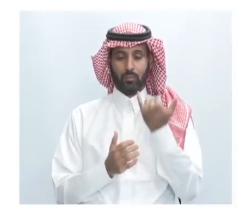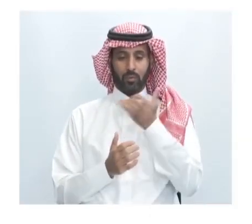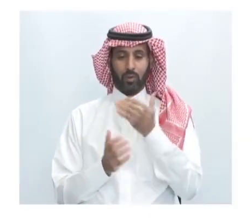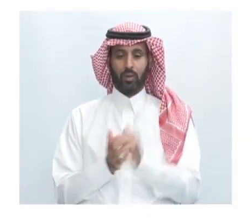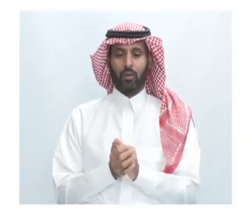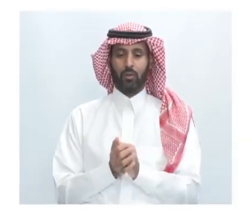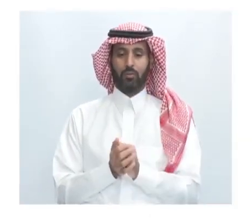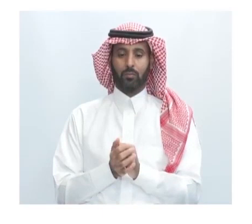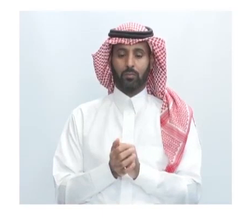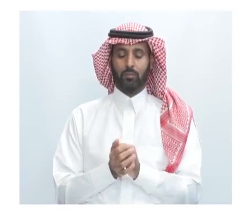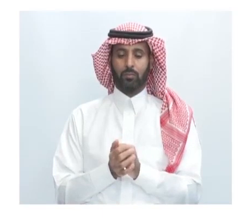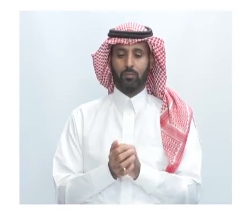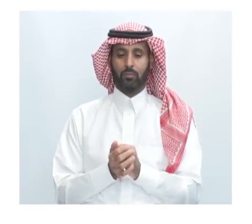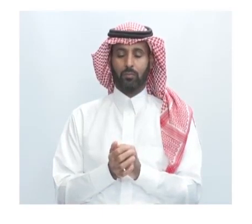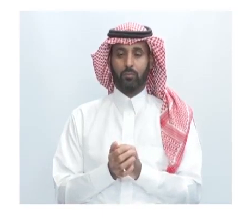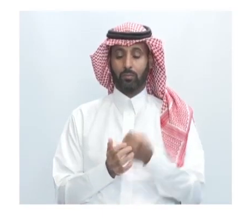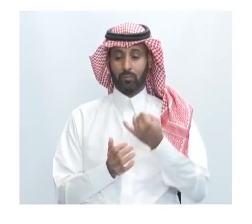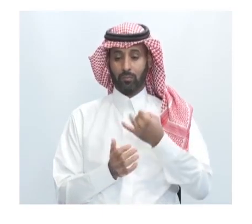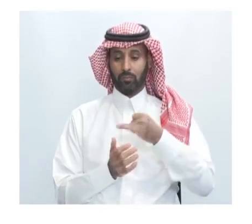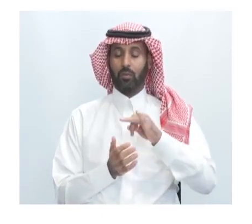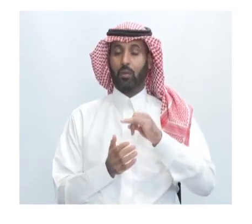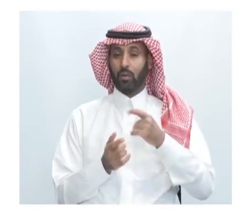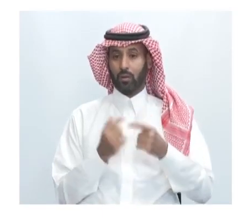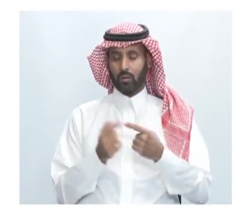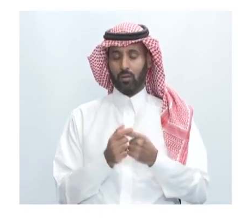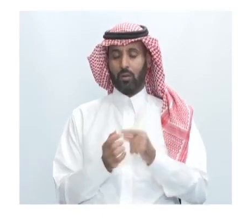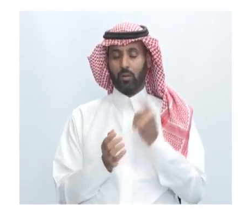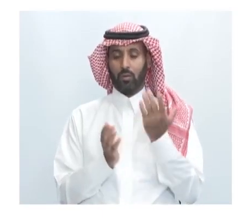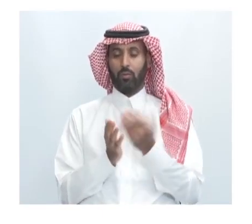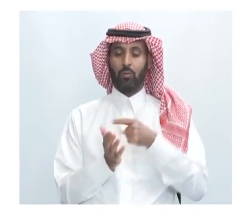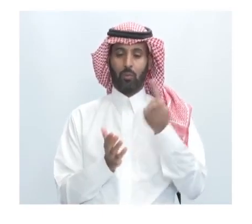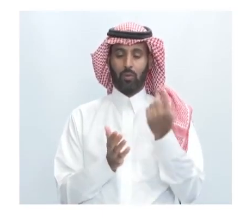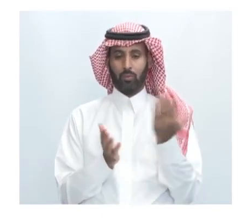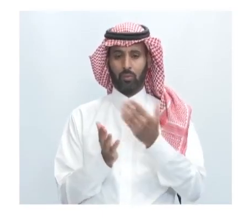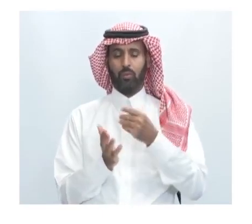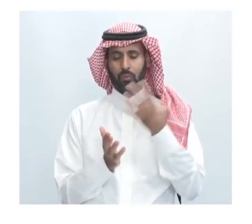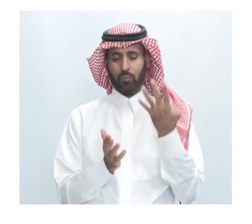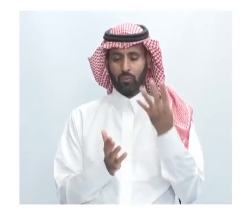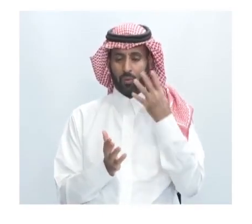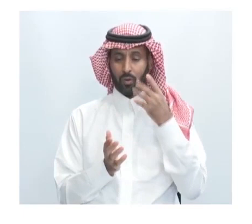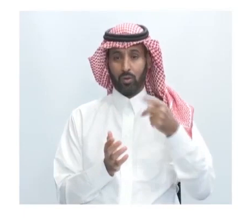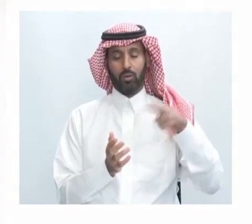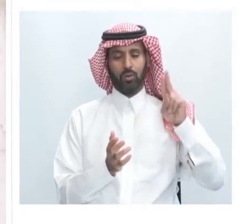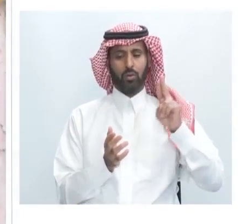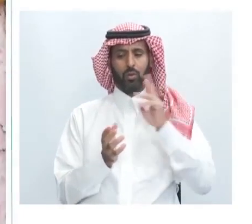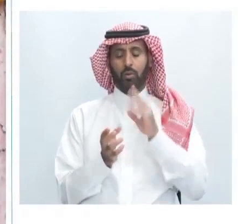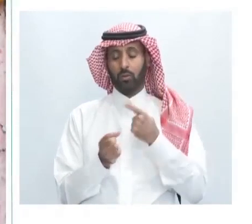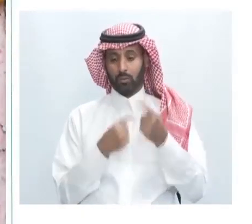which is the continuing for the expansion units from 1 to 4, reading pages 68